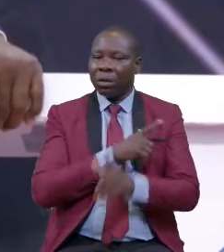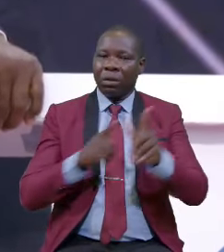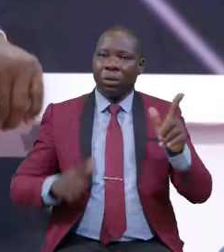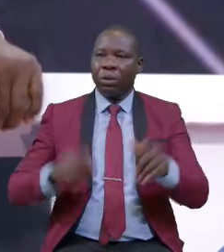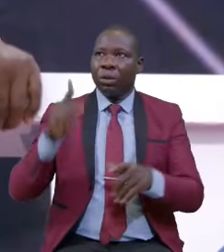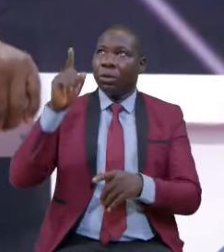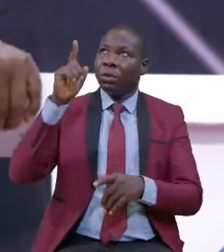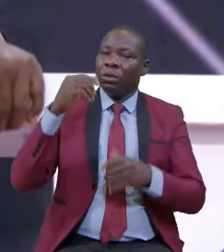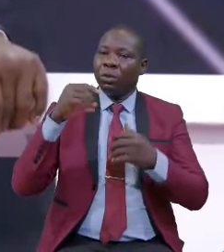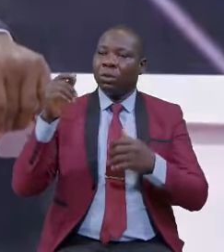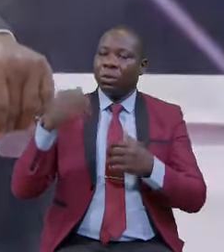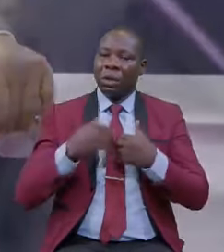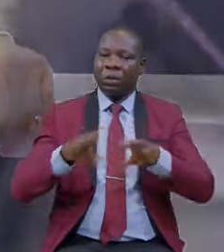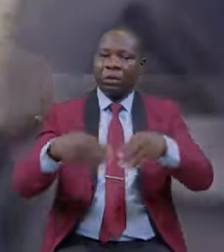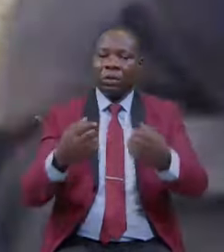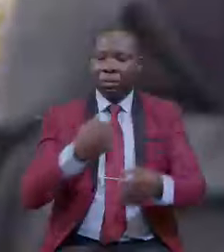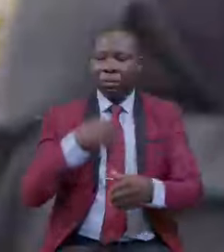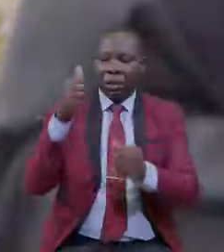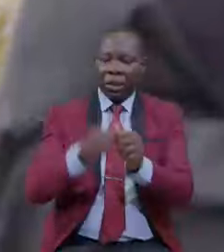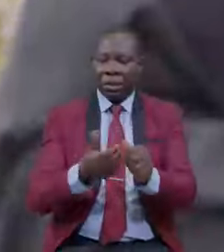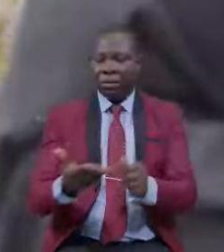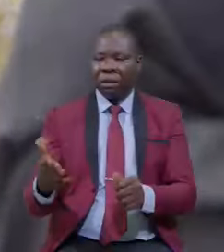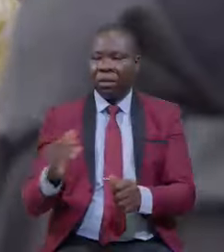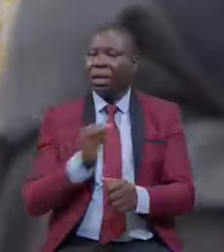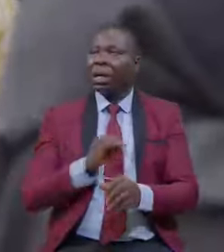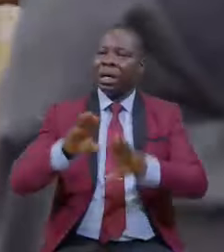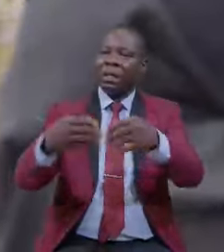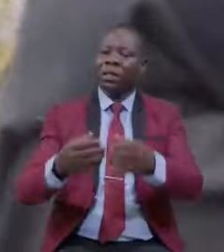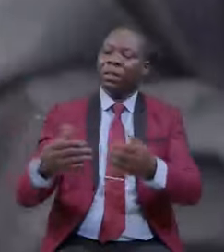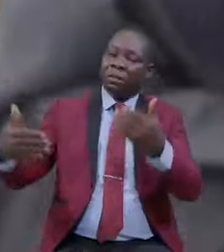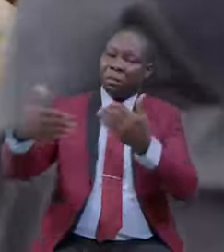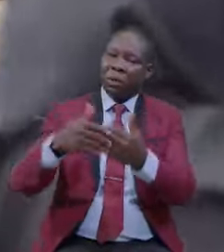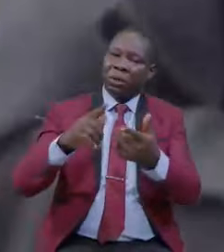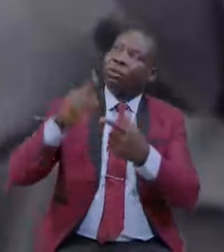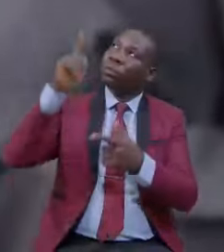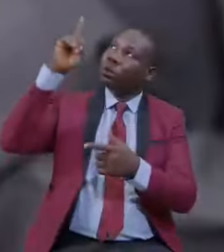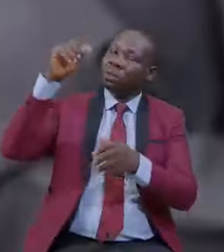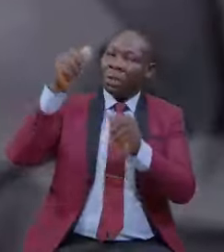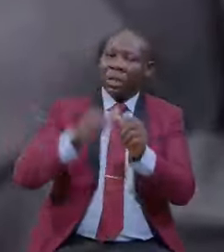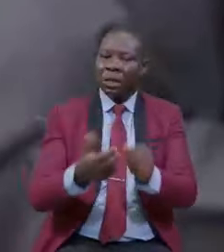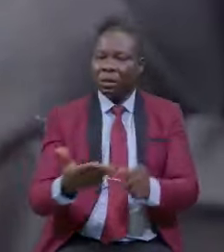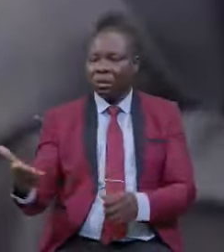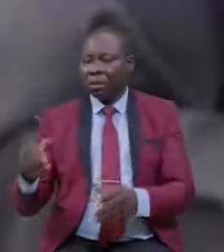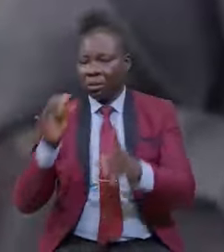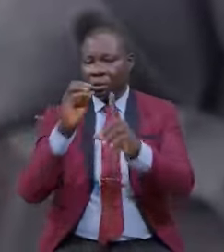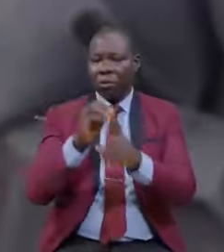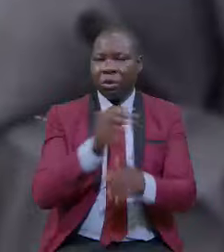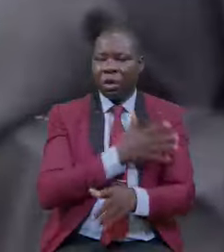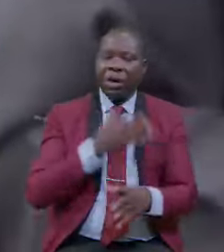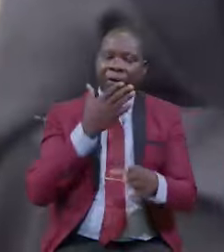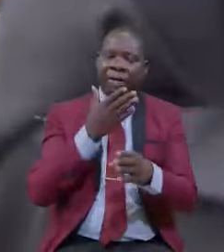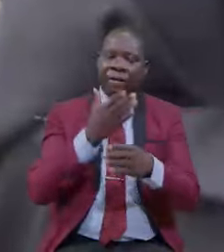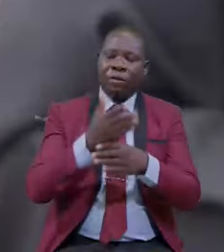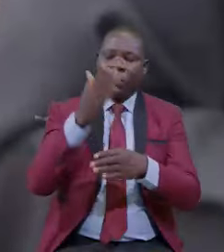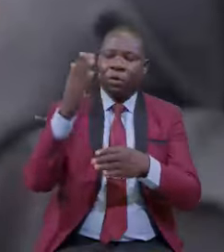I give back to you everything too. And absolutely,